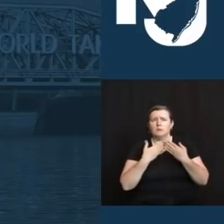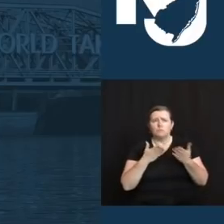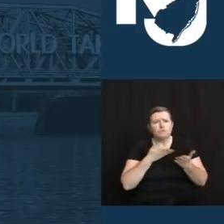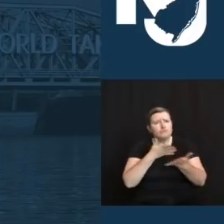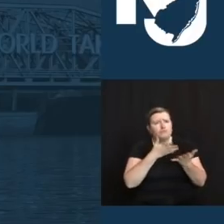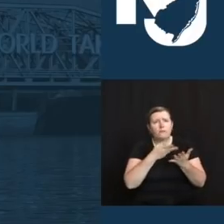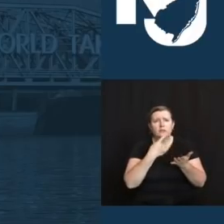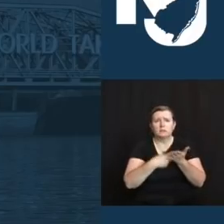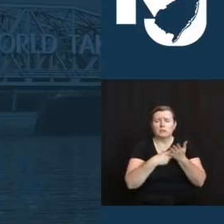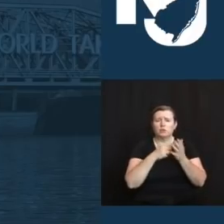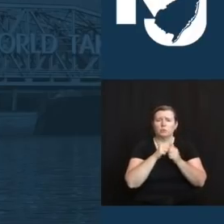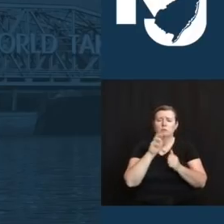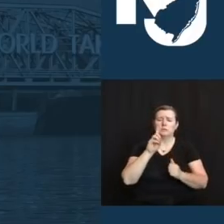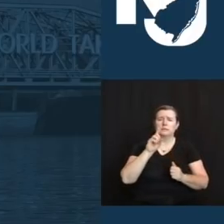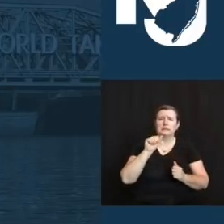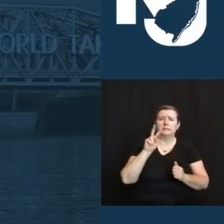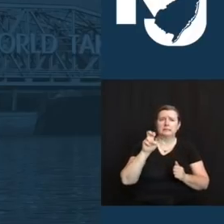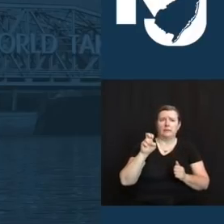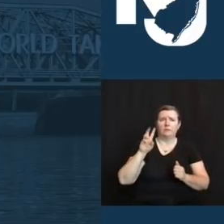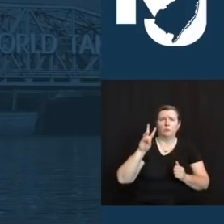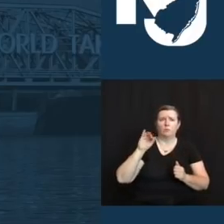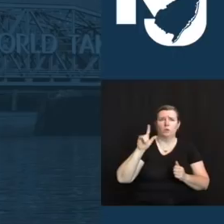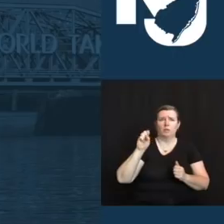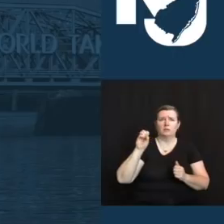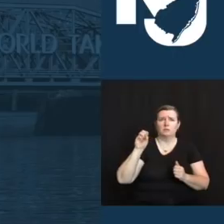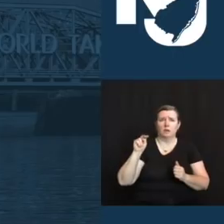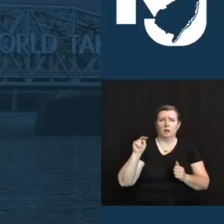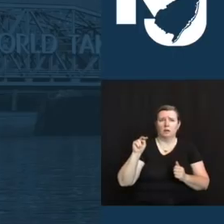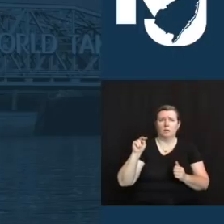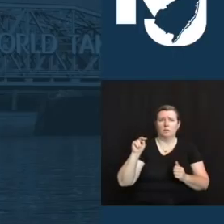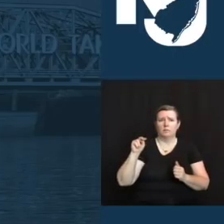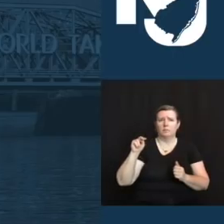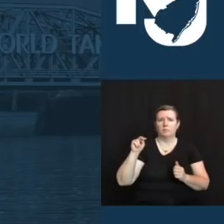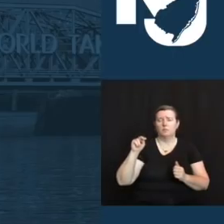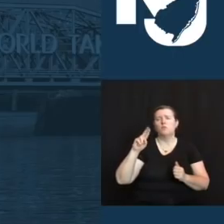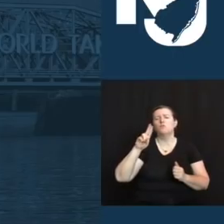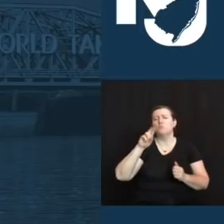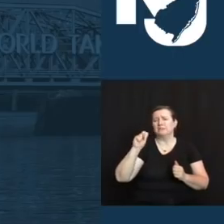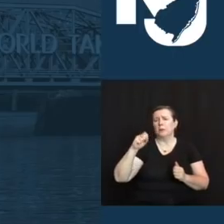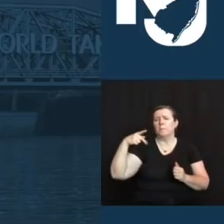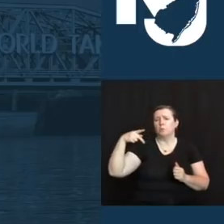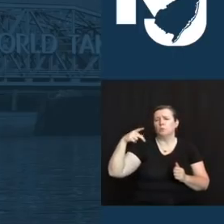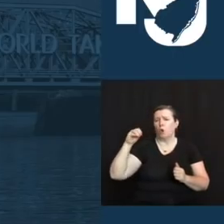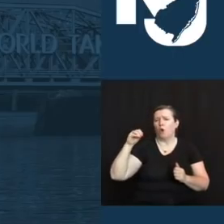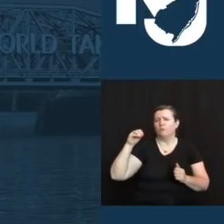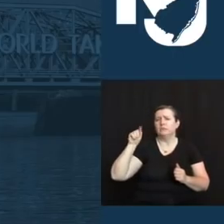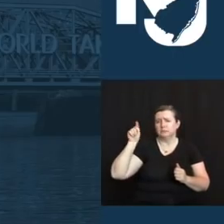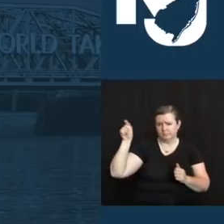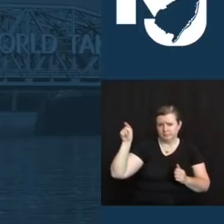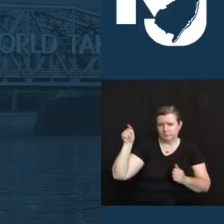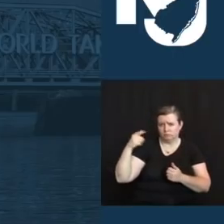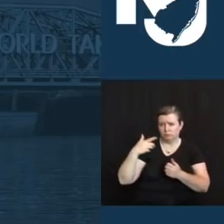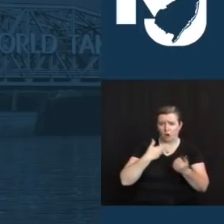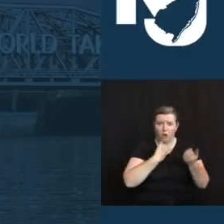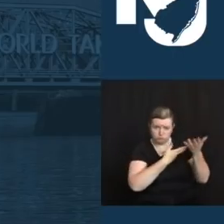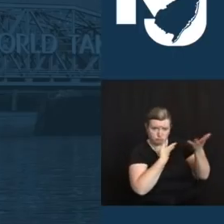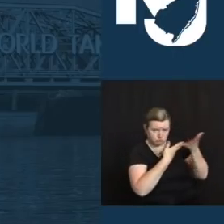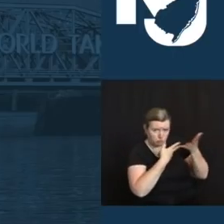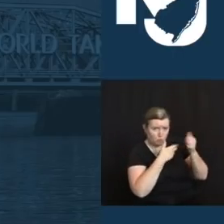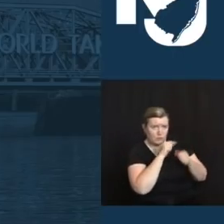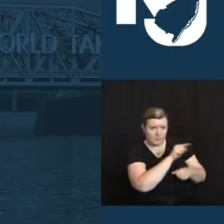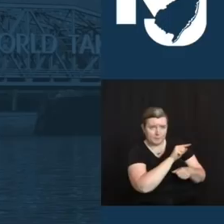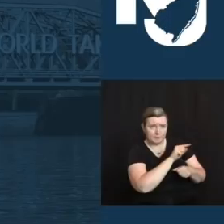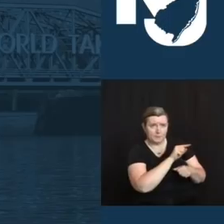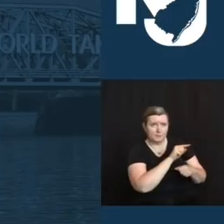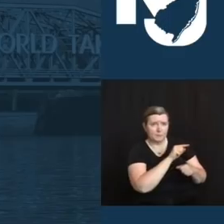the United States Postal Service, and went through the fact that we're still hearing too many anecdotal pieces of